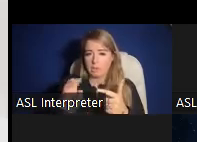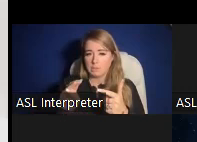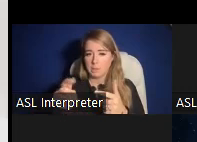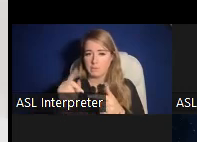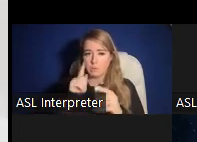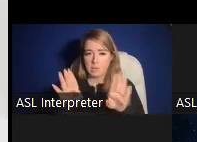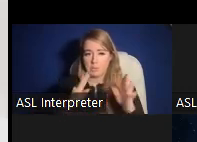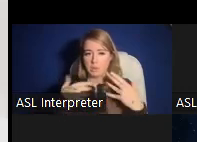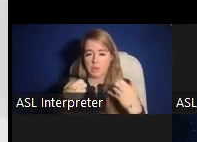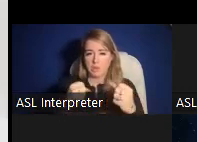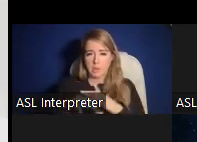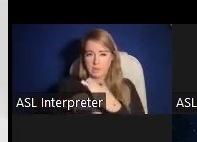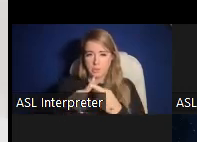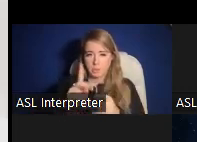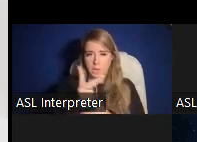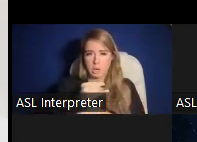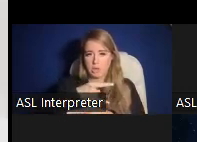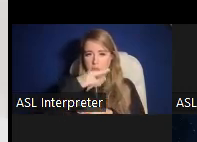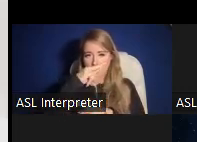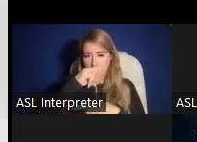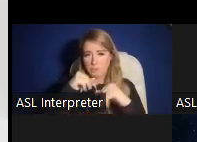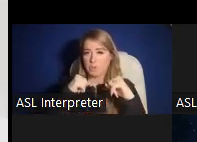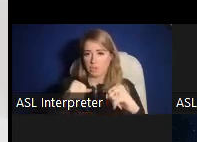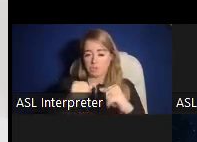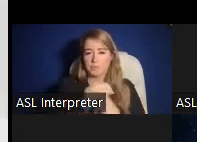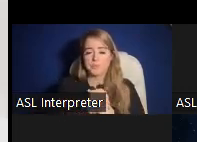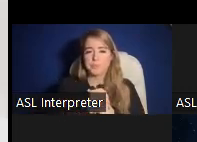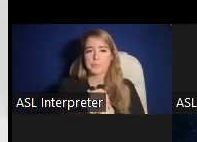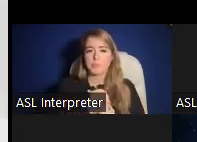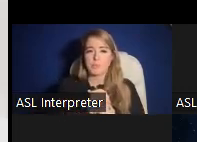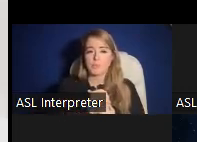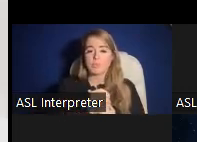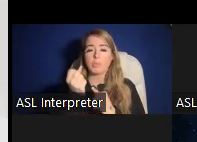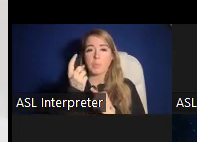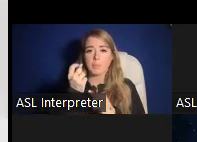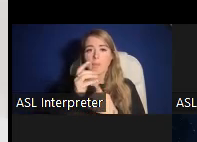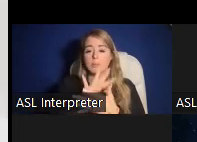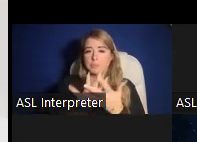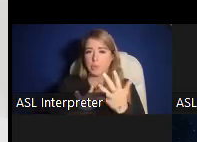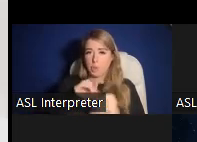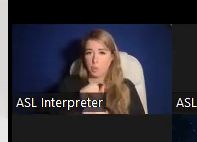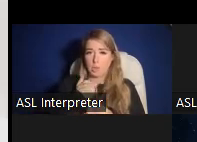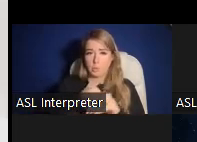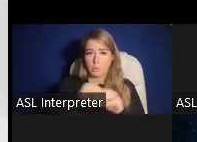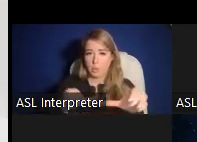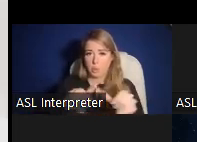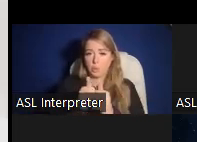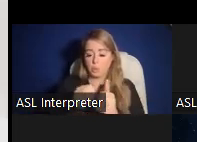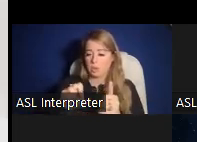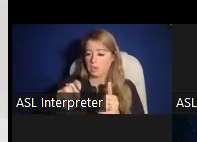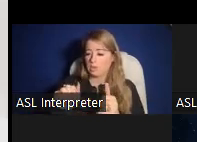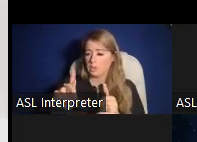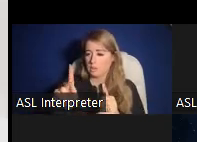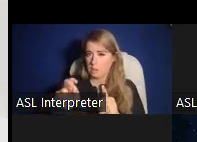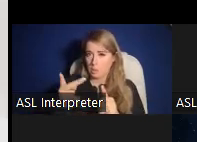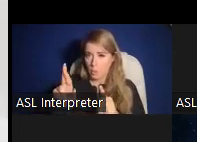to care, and the Child Protection Ombudsman. In addition to the work to connect with stakeholders and